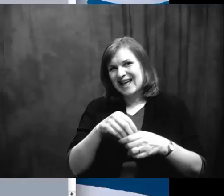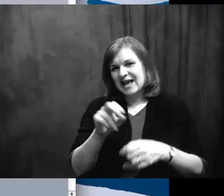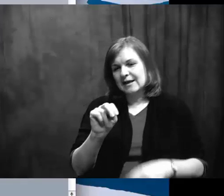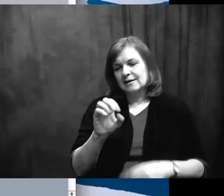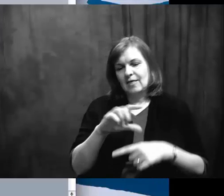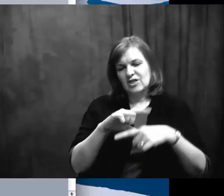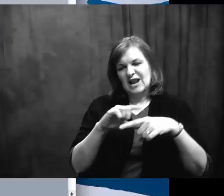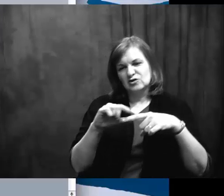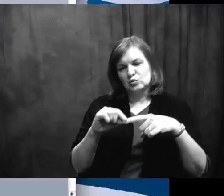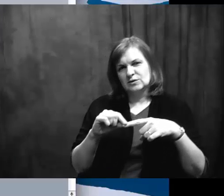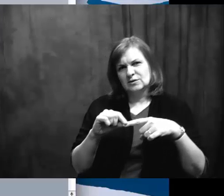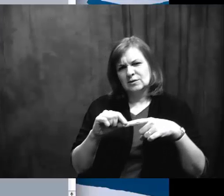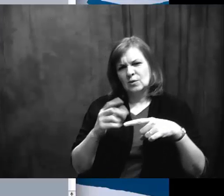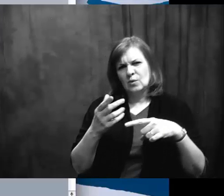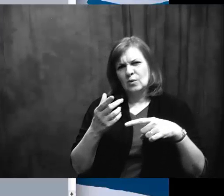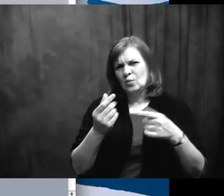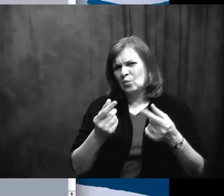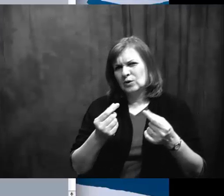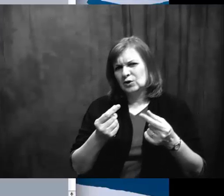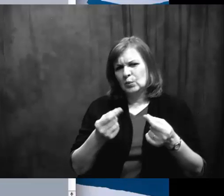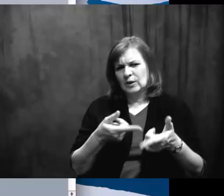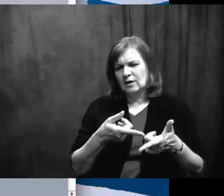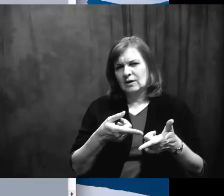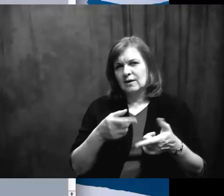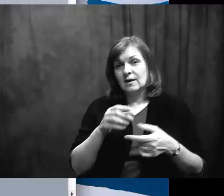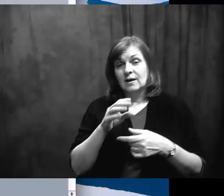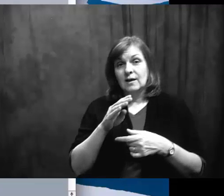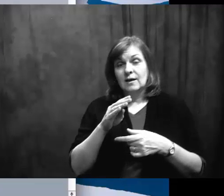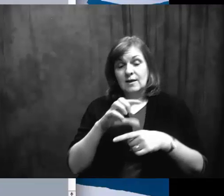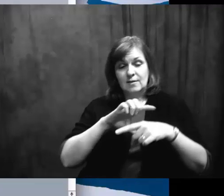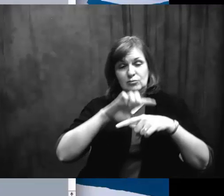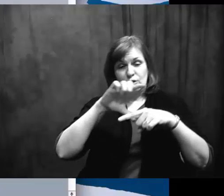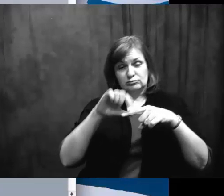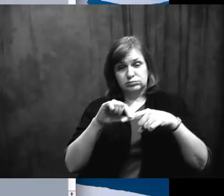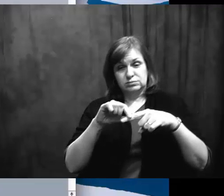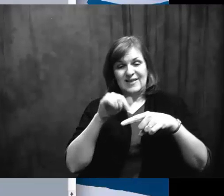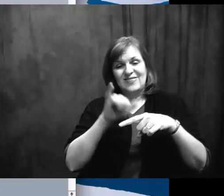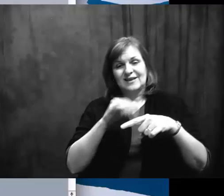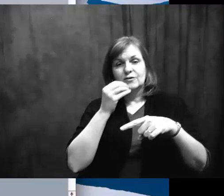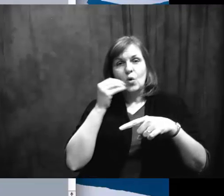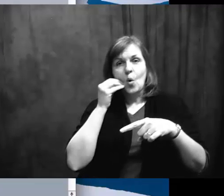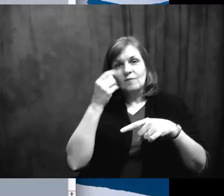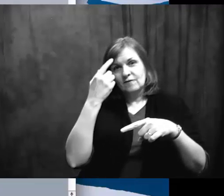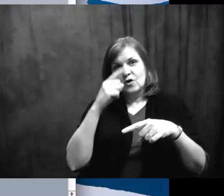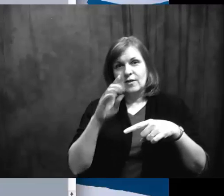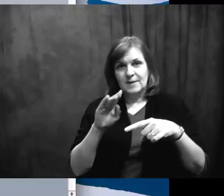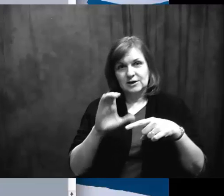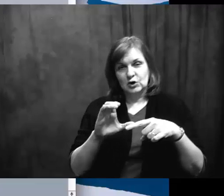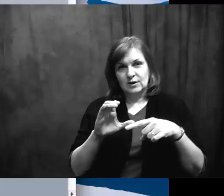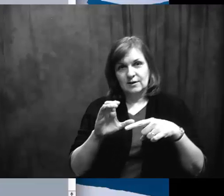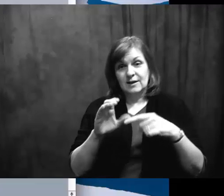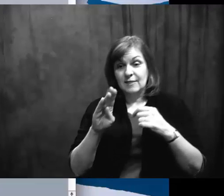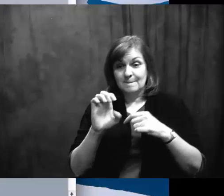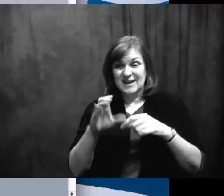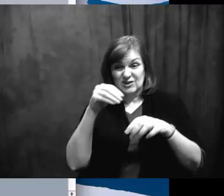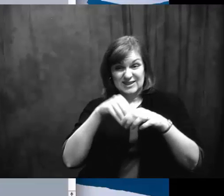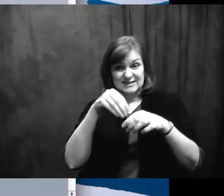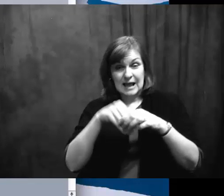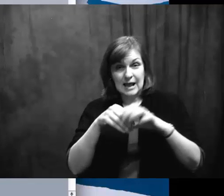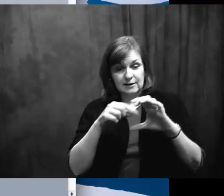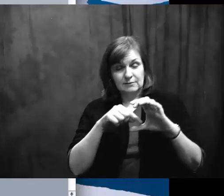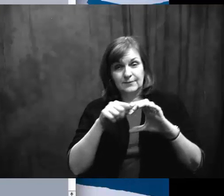the nodules. So what are they doing in there? Well, the nodules are acting as a home for the bacteria.